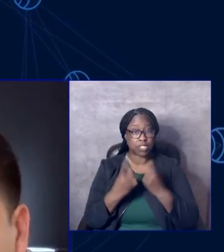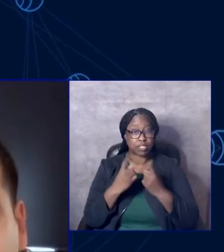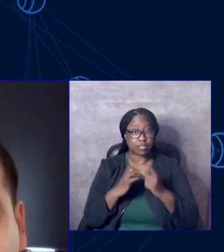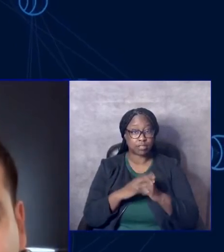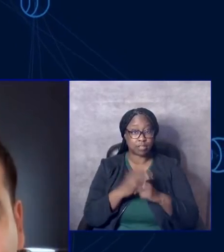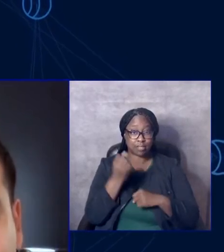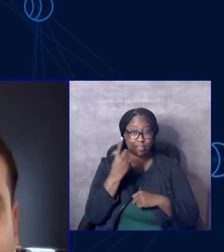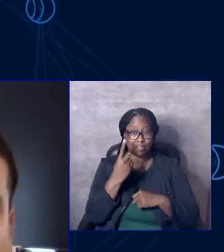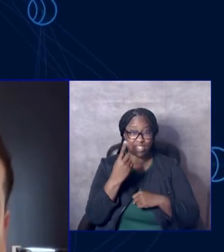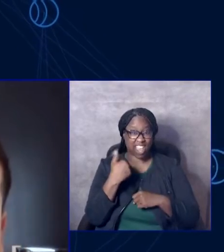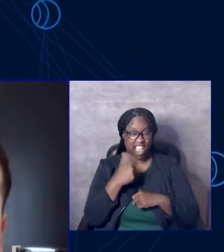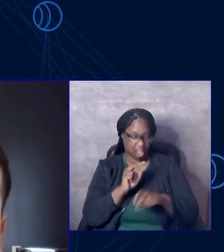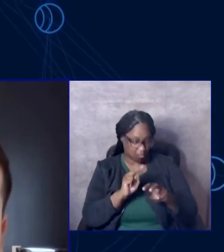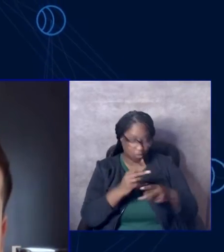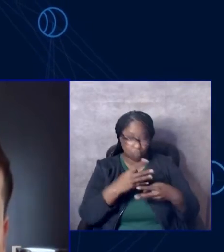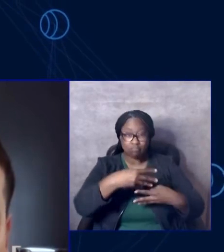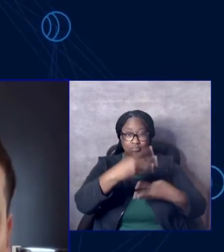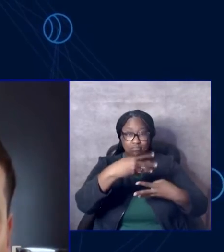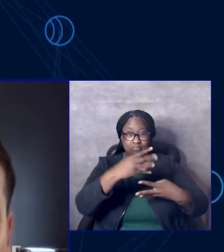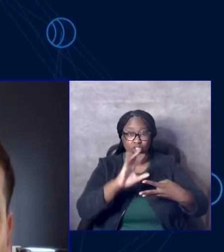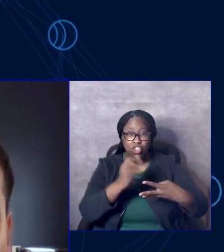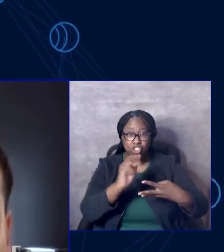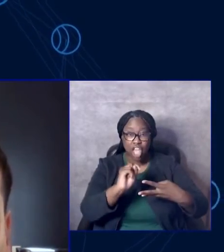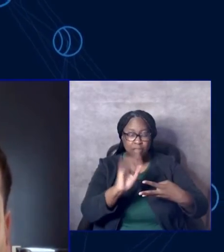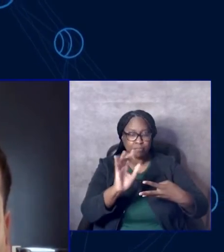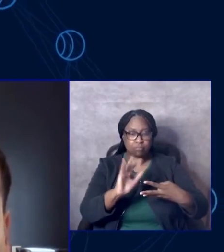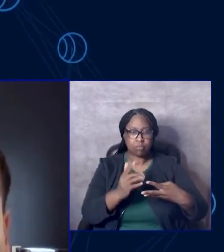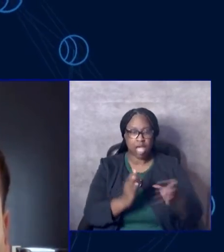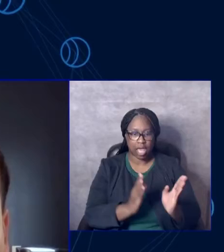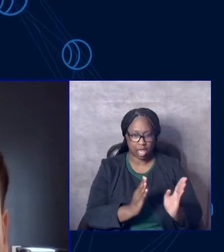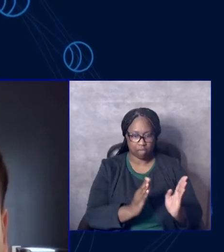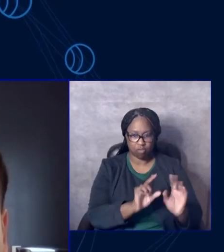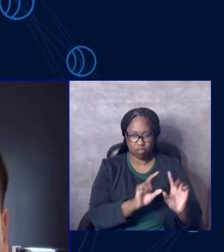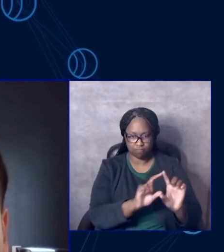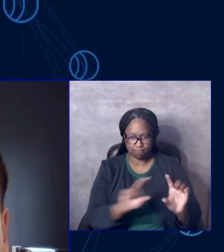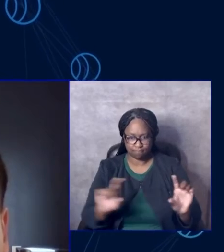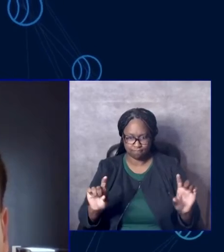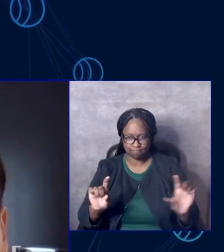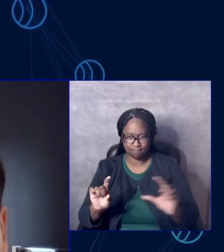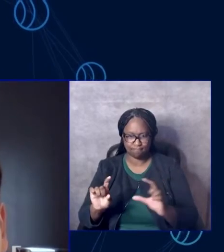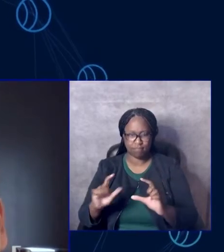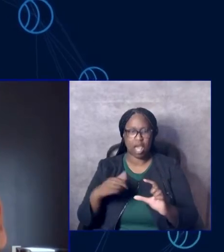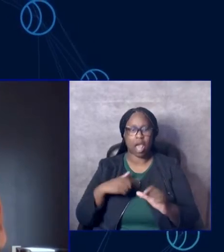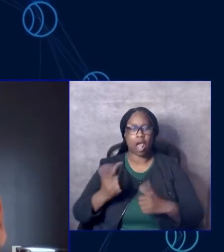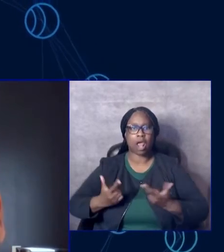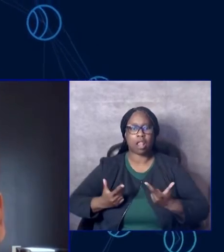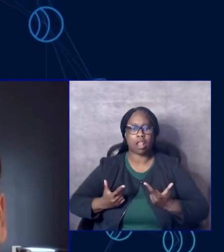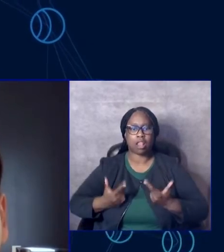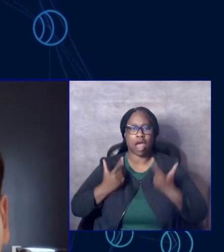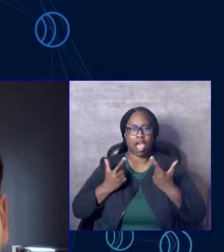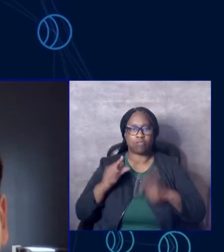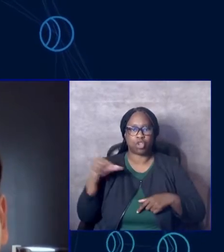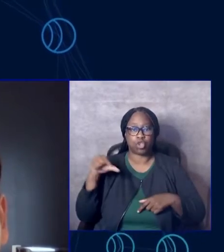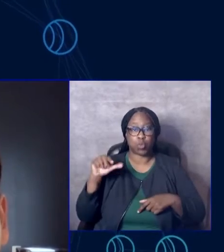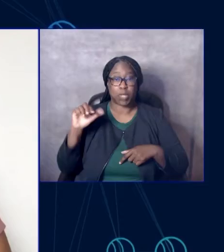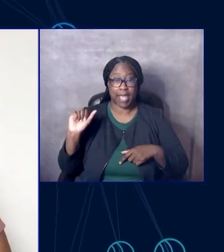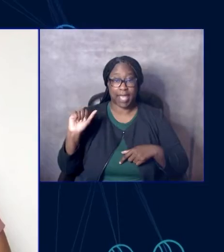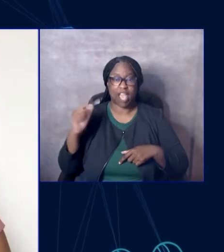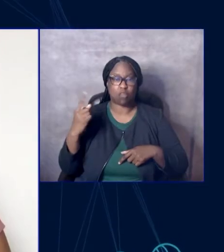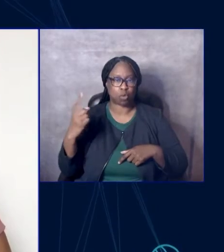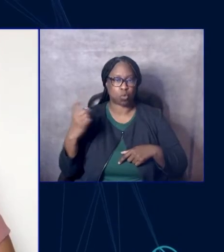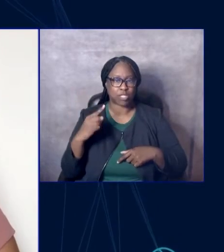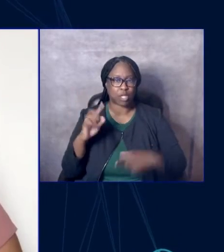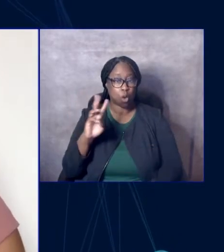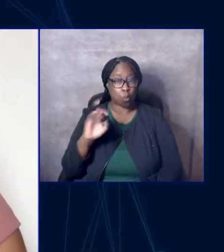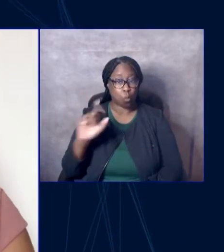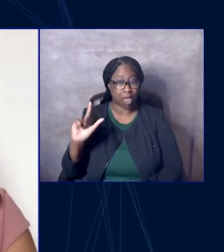chat. If you use the box just down below that says live Q&A, go ahead and hop in there. And we have a question. Our friend Will is coming in. Will, why don't